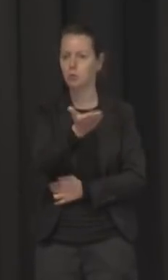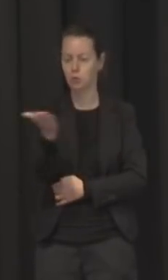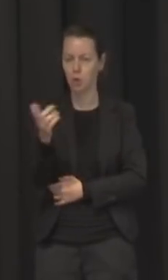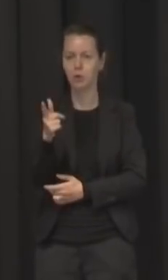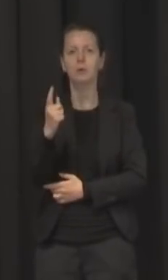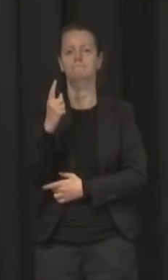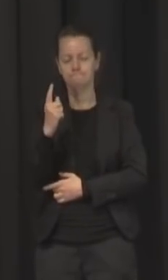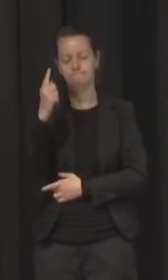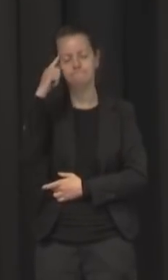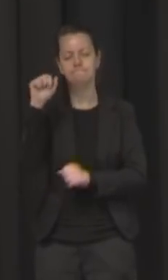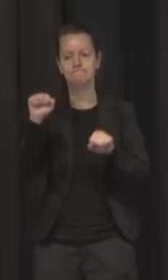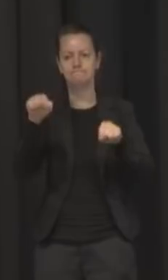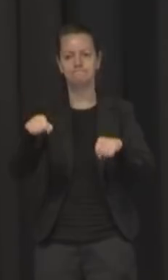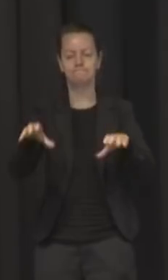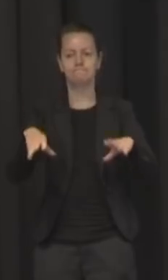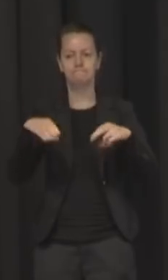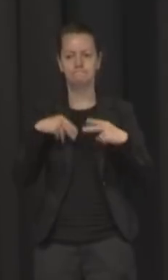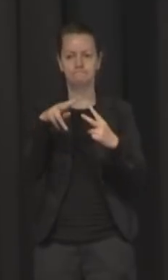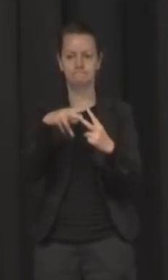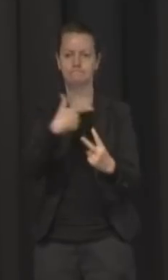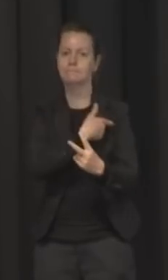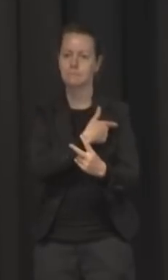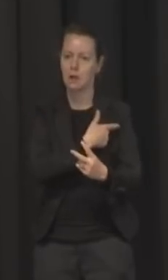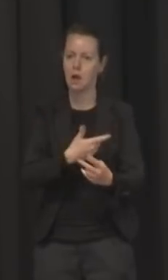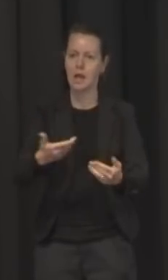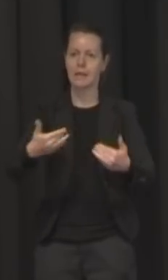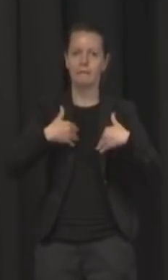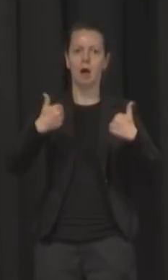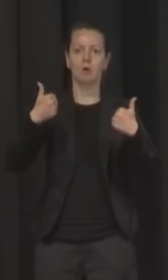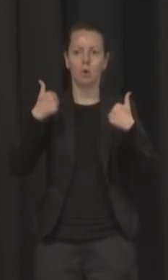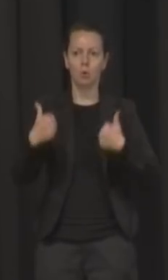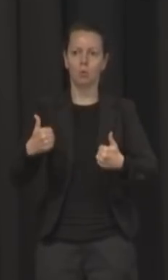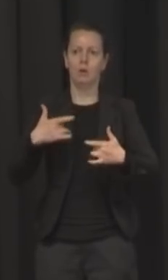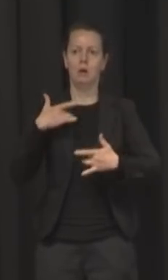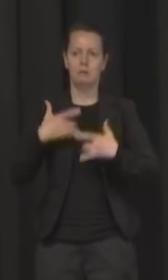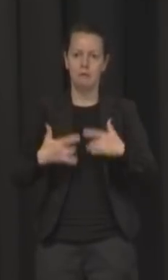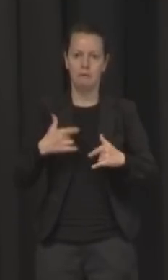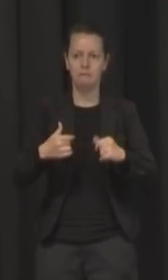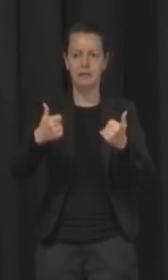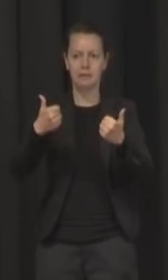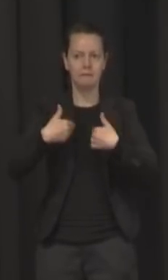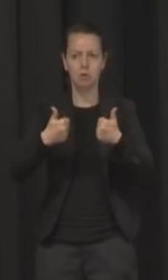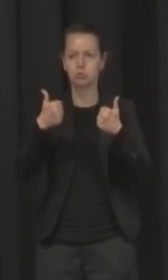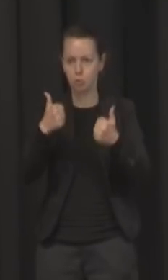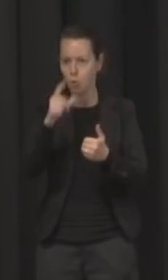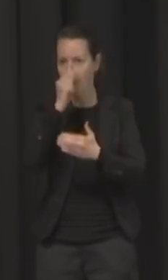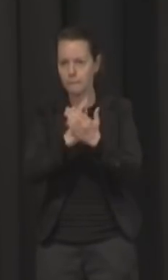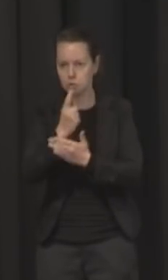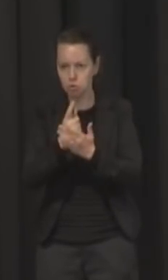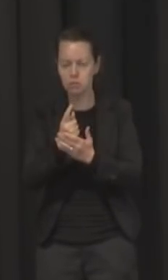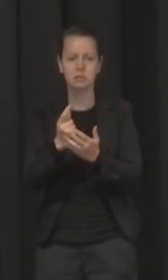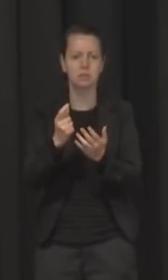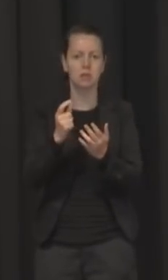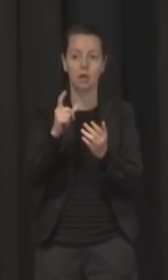in record time and in record numbers. It does give us more options. It means we might be able to do, in fact, we almost certainly will be able to do some home-based quarantine for